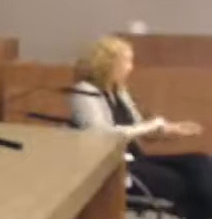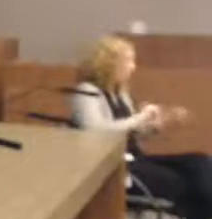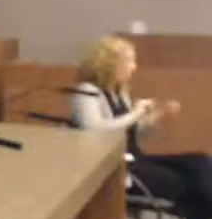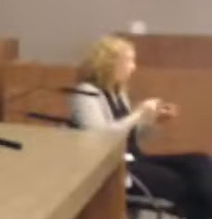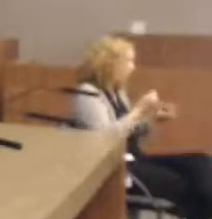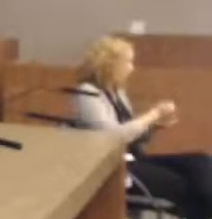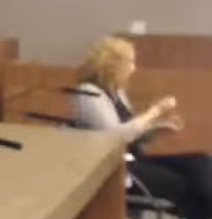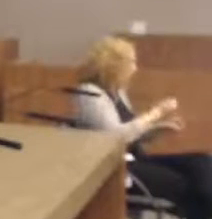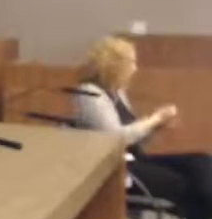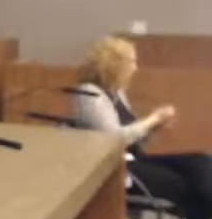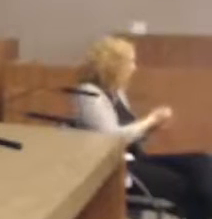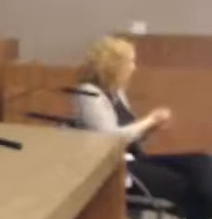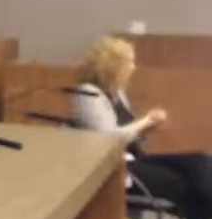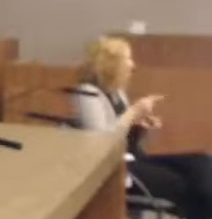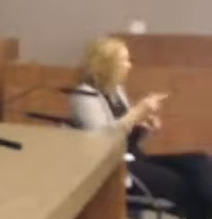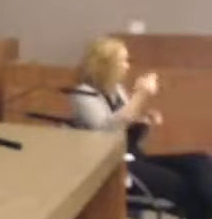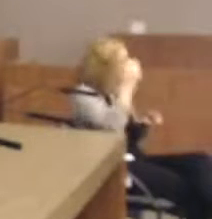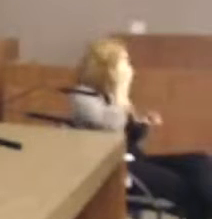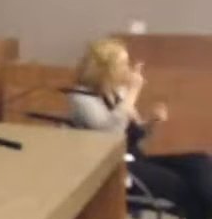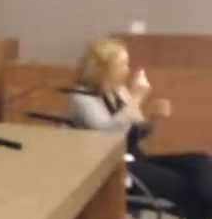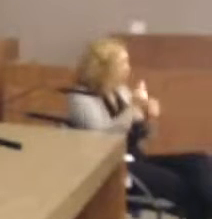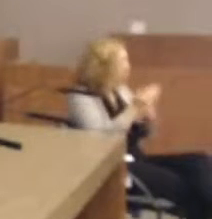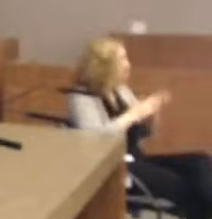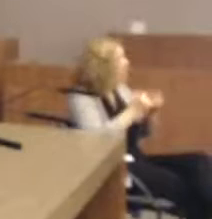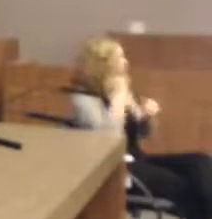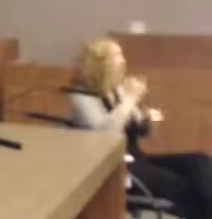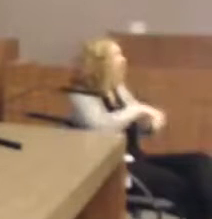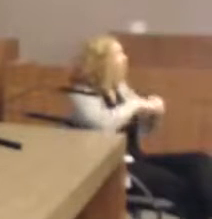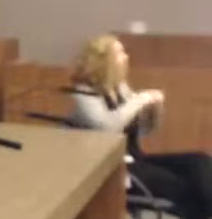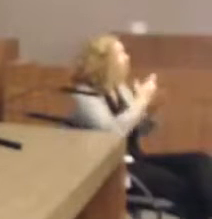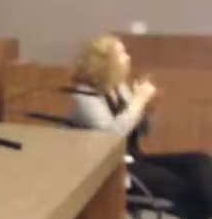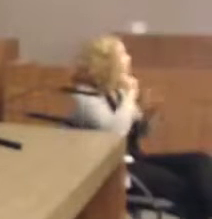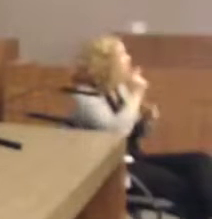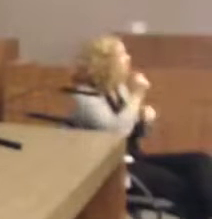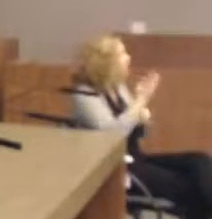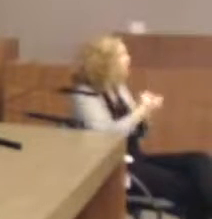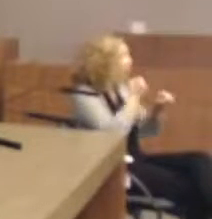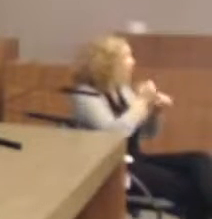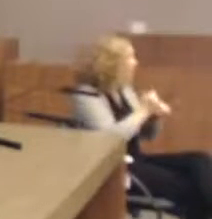before. So they know what to do when they're in a lot of pain here, right?